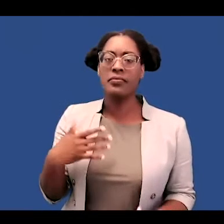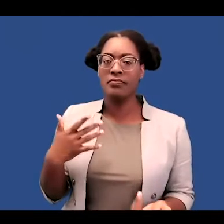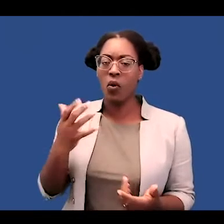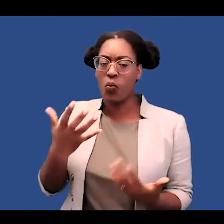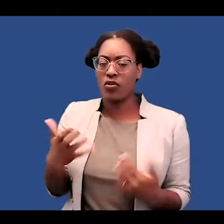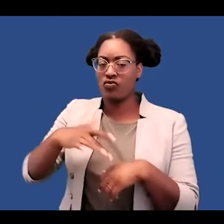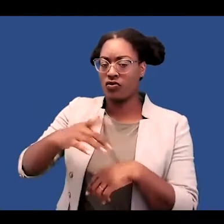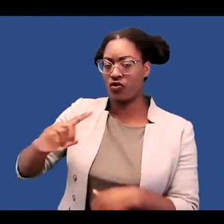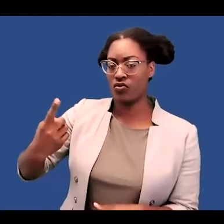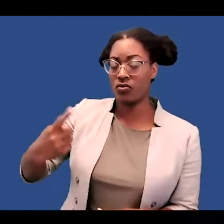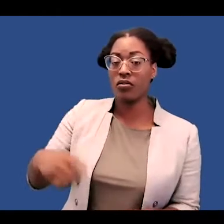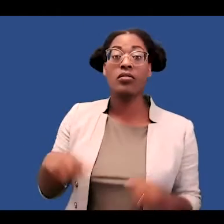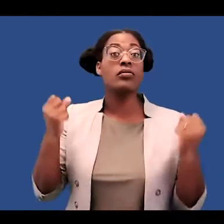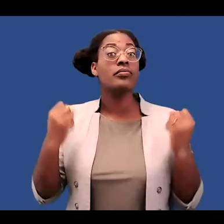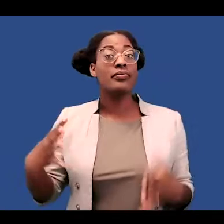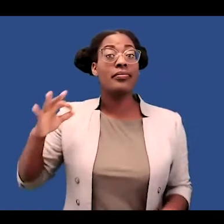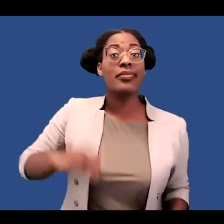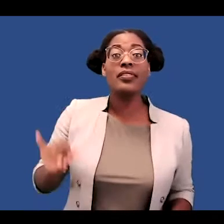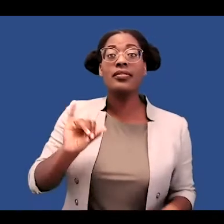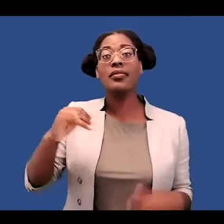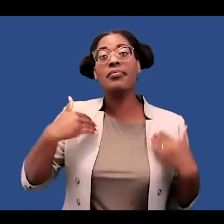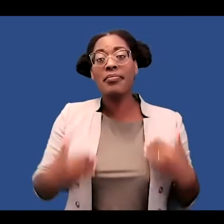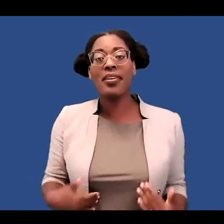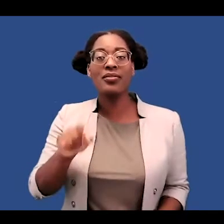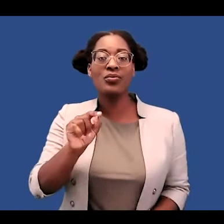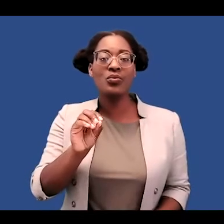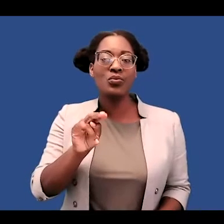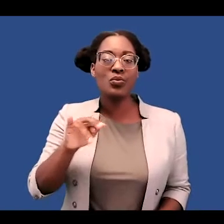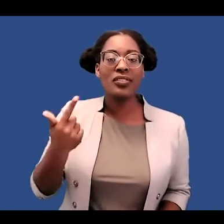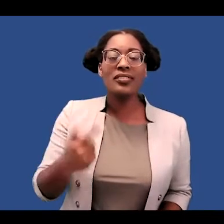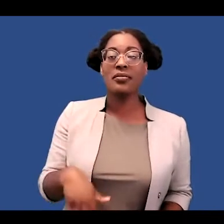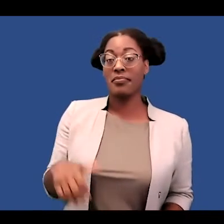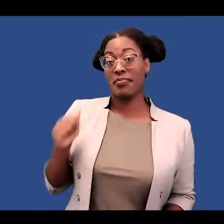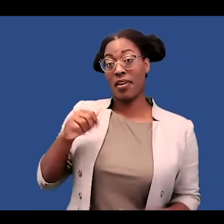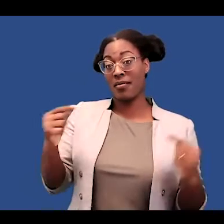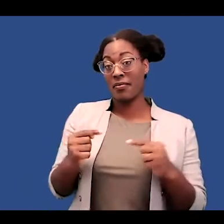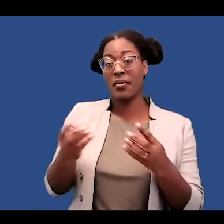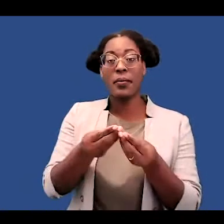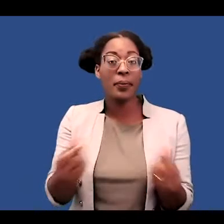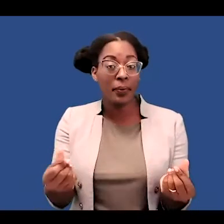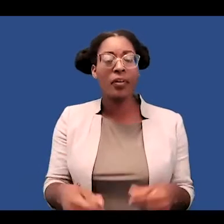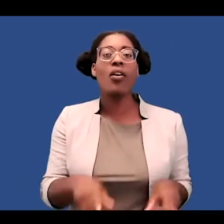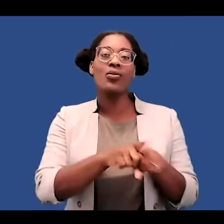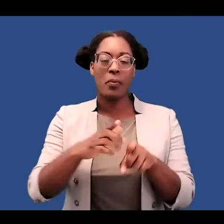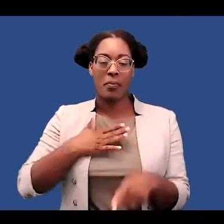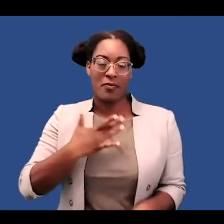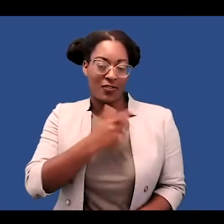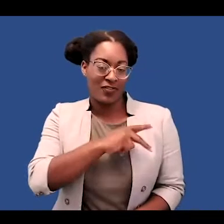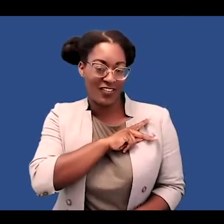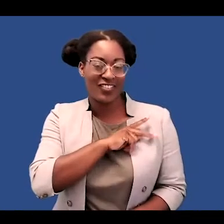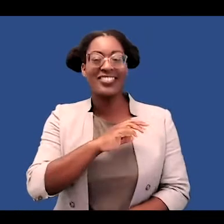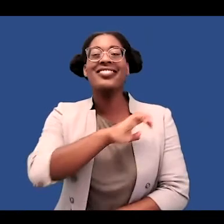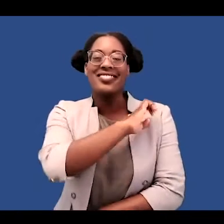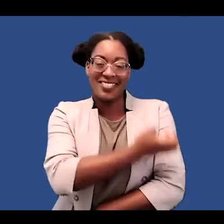many benefits in hula hooping, all the way from body toning to relieving back pain, and my personal favorite, energy